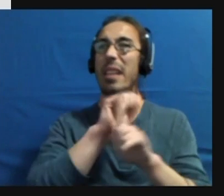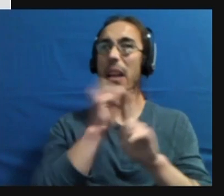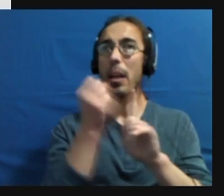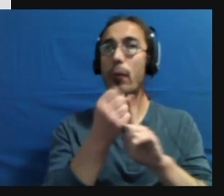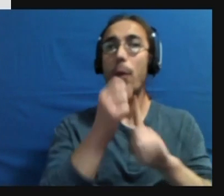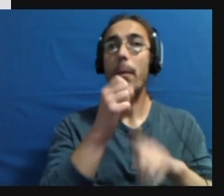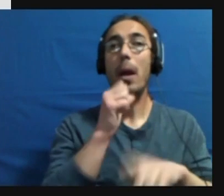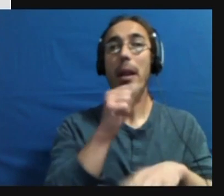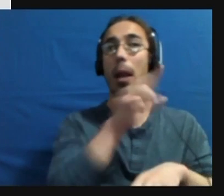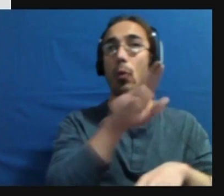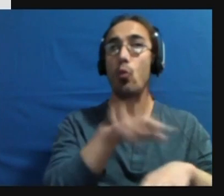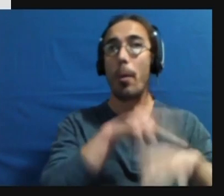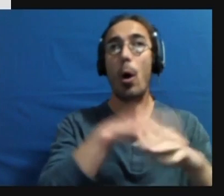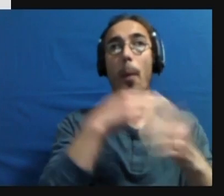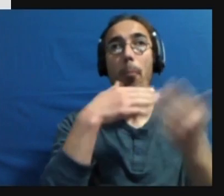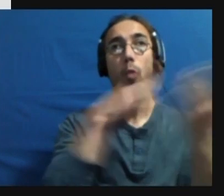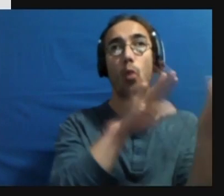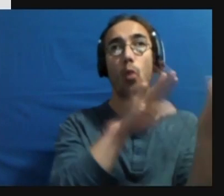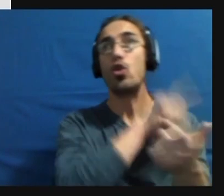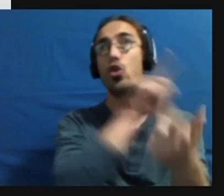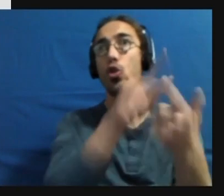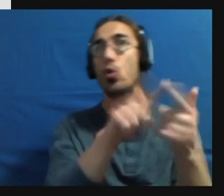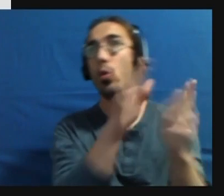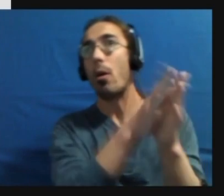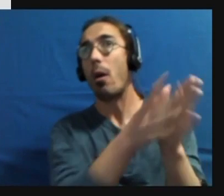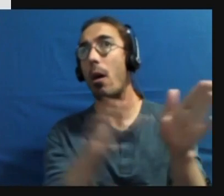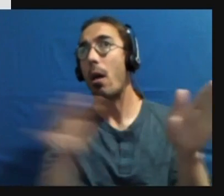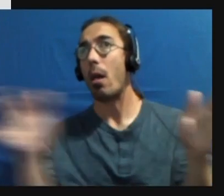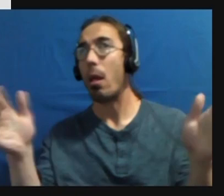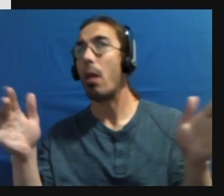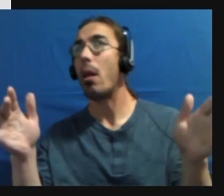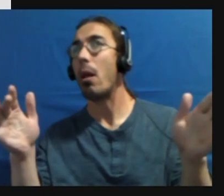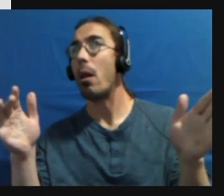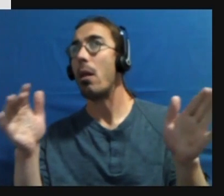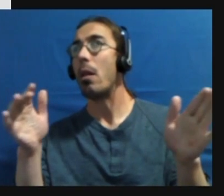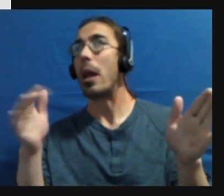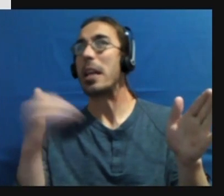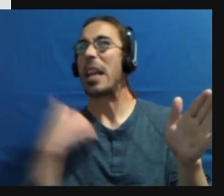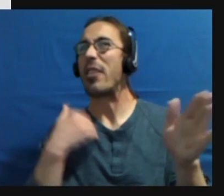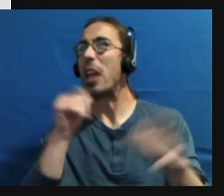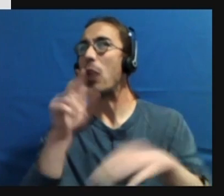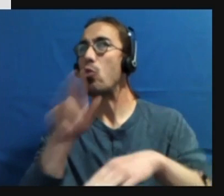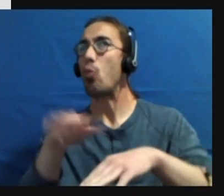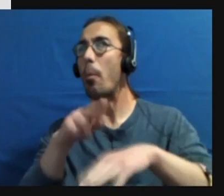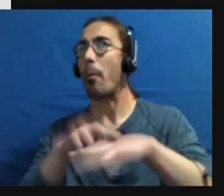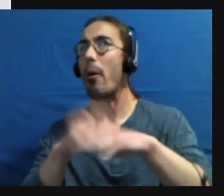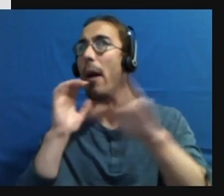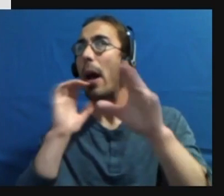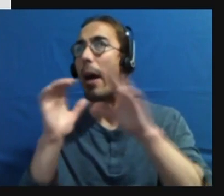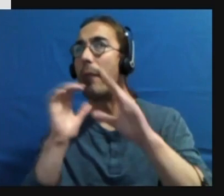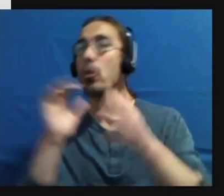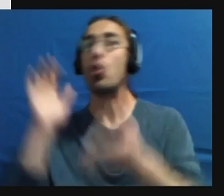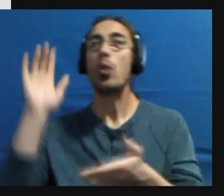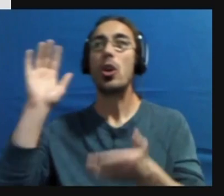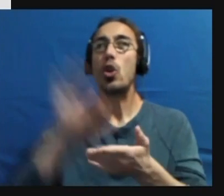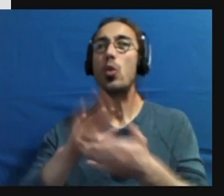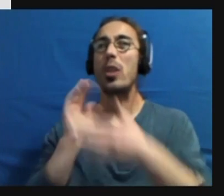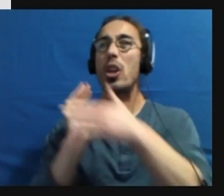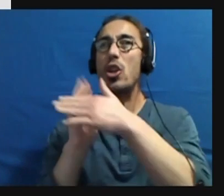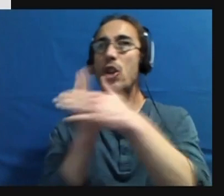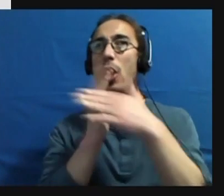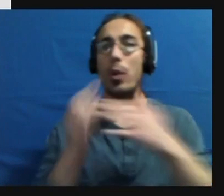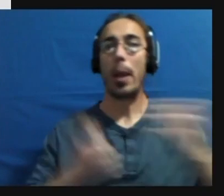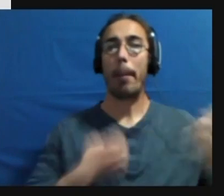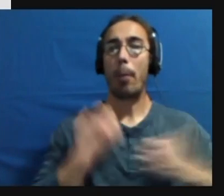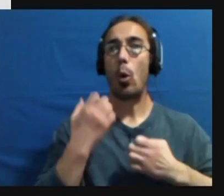abnormal social approach to failure of normal back and forth conversation, reduced sharing of interest, emotions,